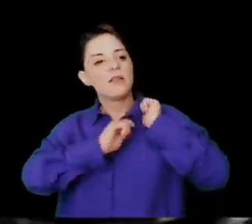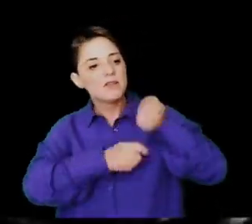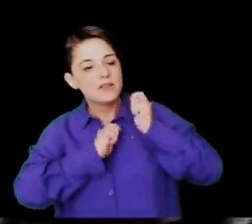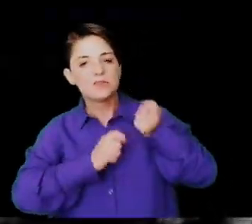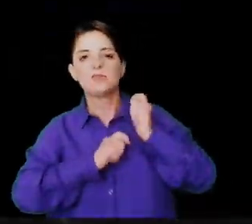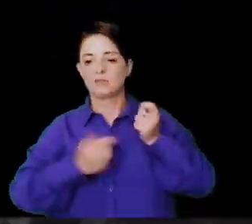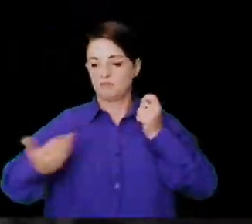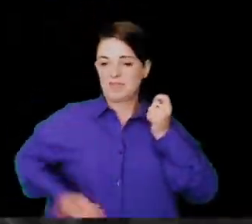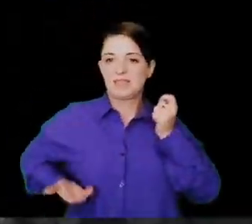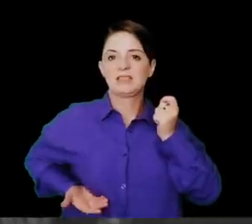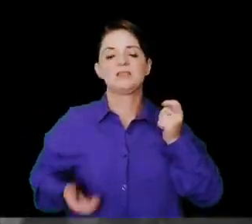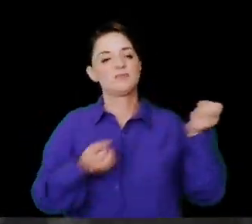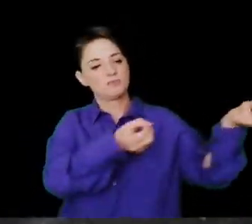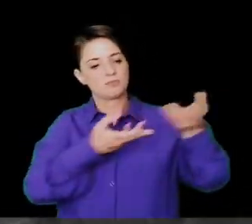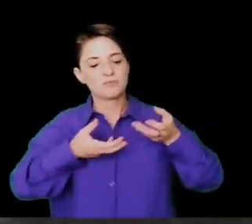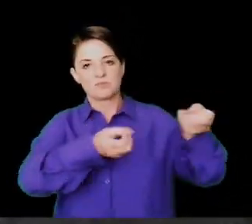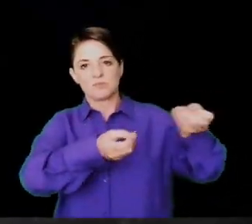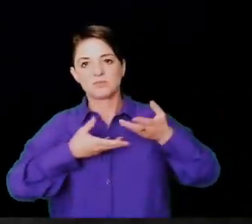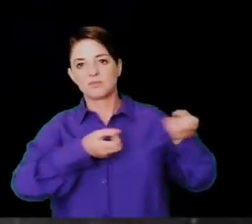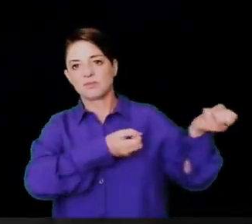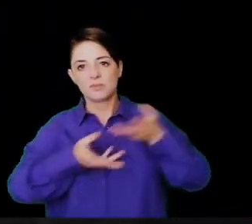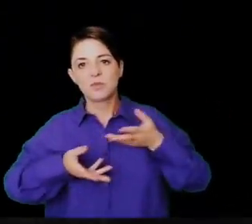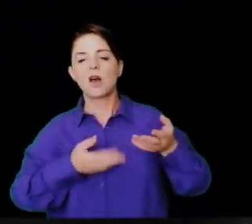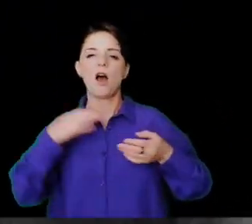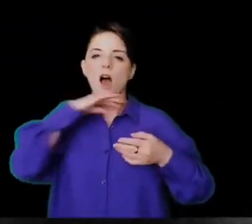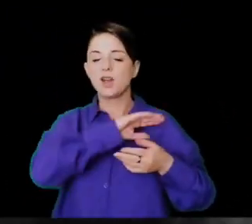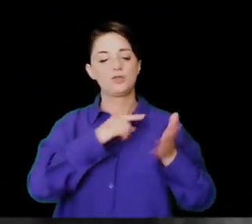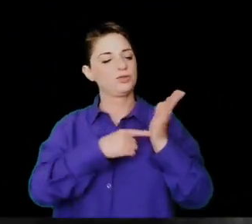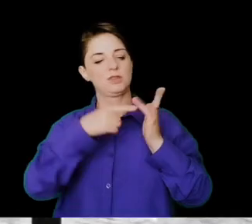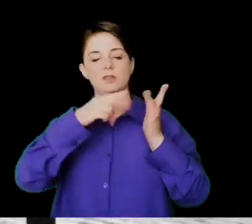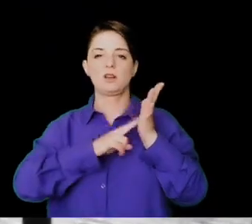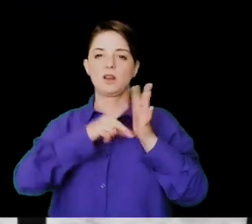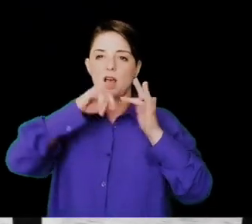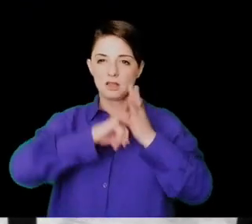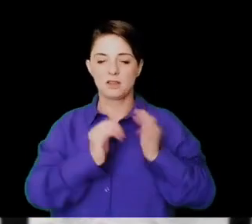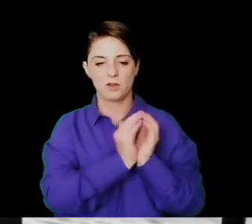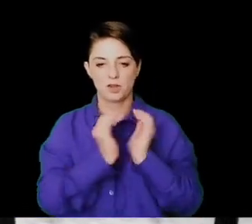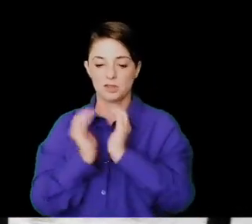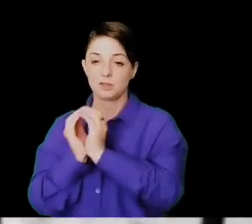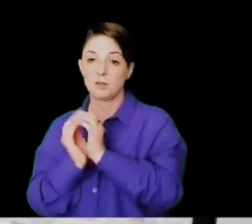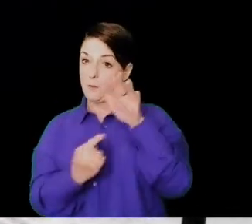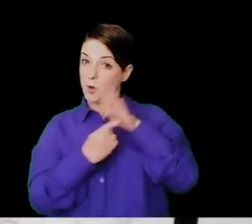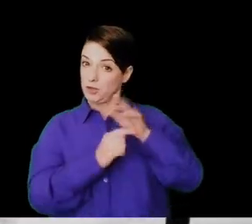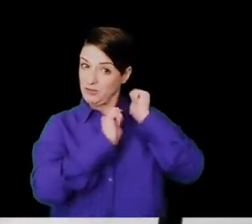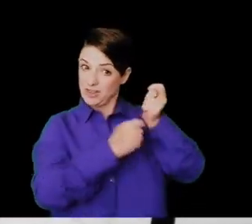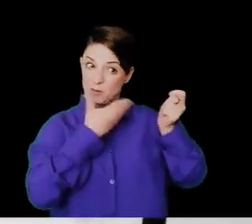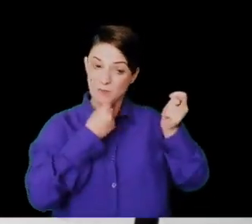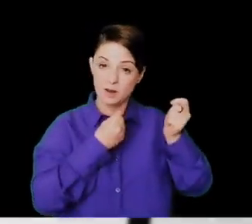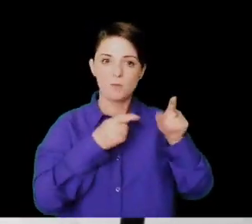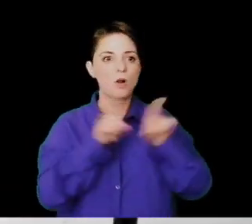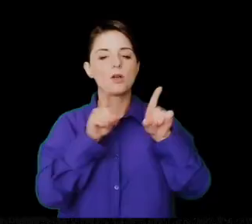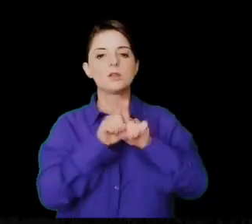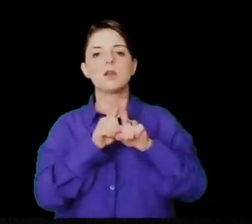plant. The fishery annually used to bring in hundreds of tons of oysters, and of course those oysters weren't just important to the